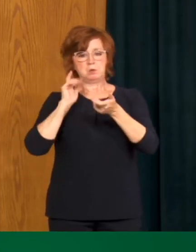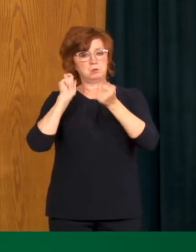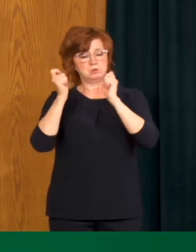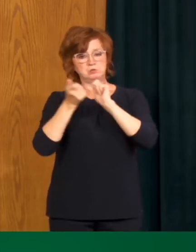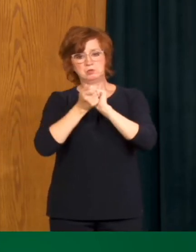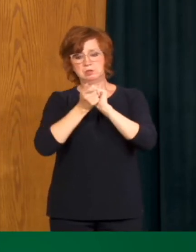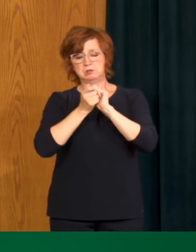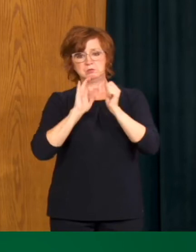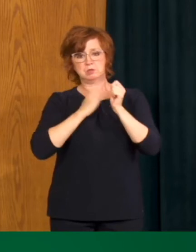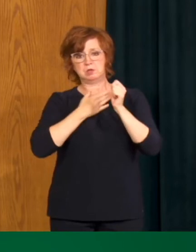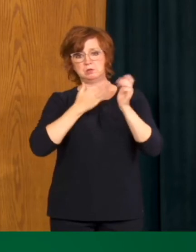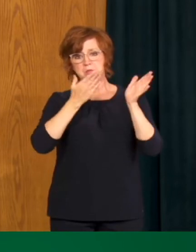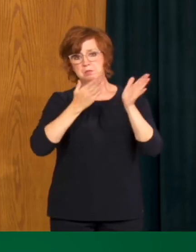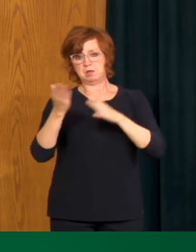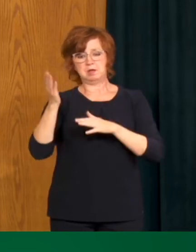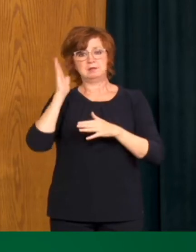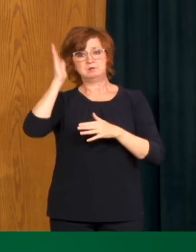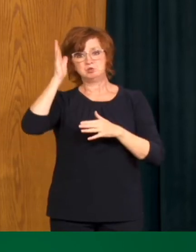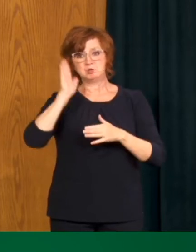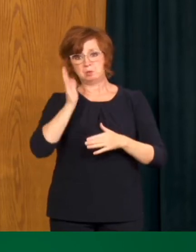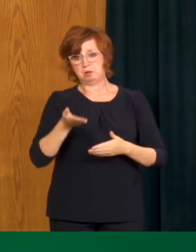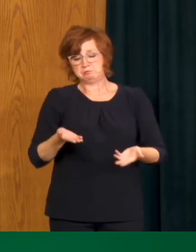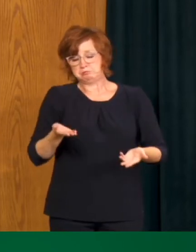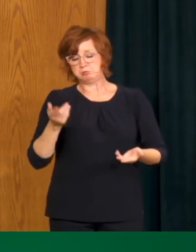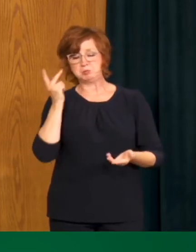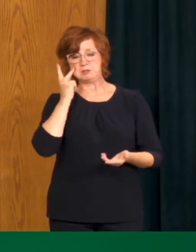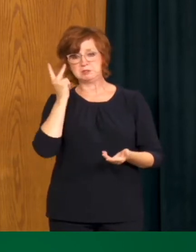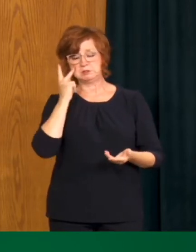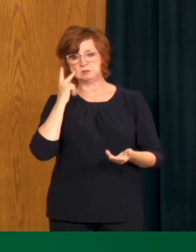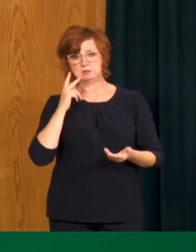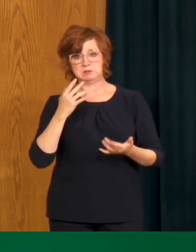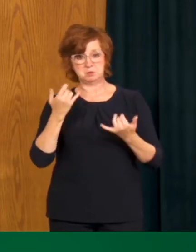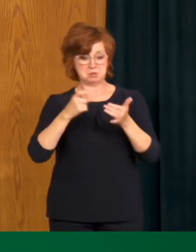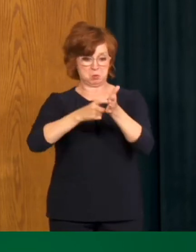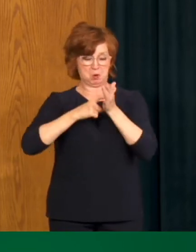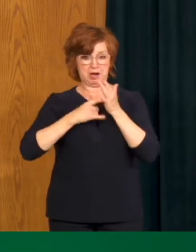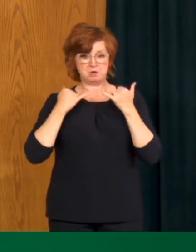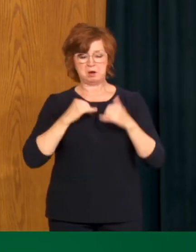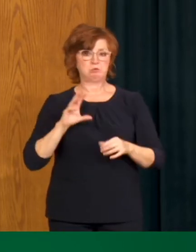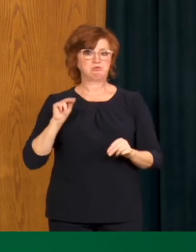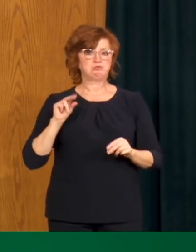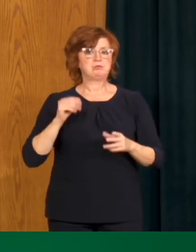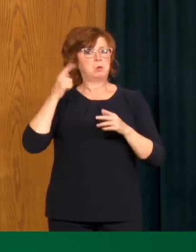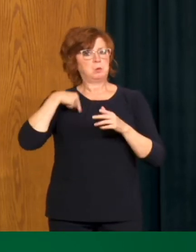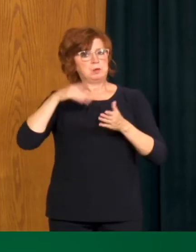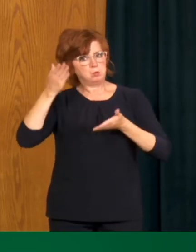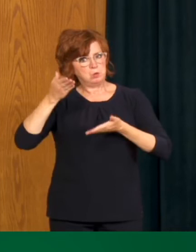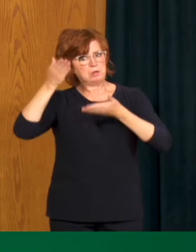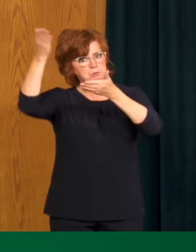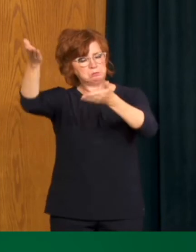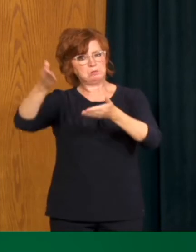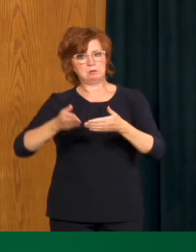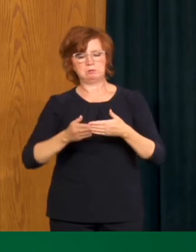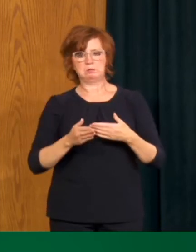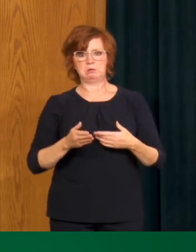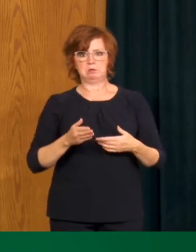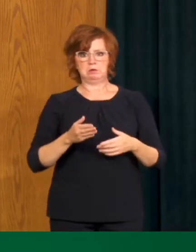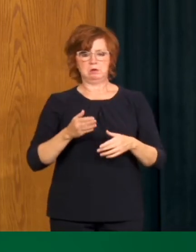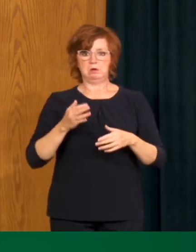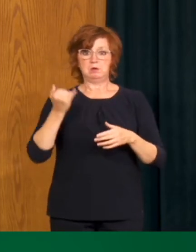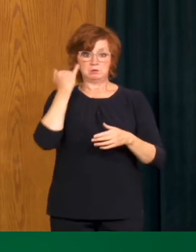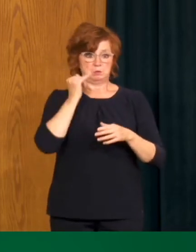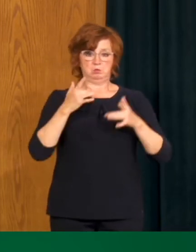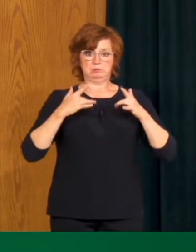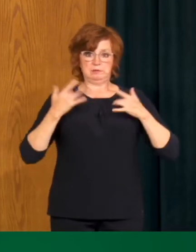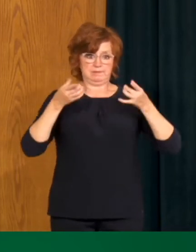now, the recommendations are non-mandatory, and in situations where you may feel uncomfortable or where